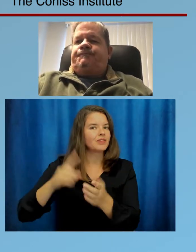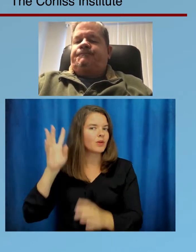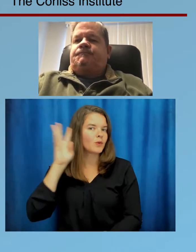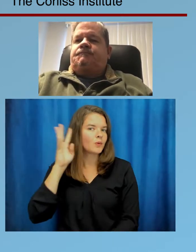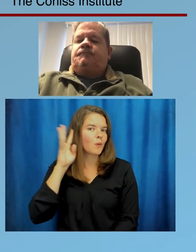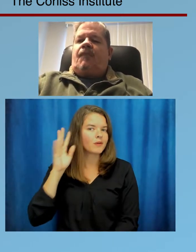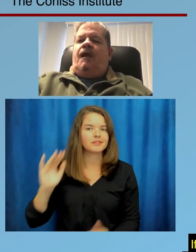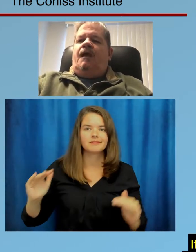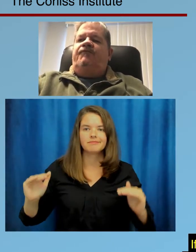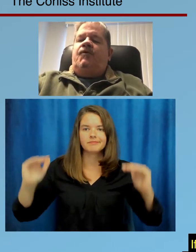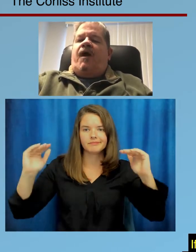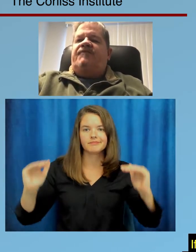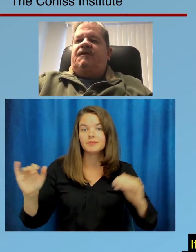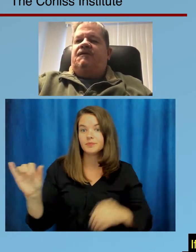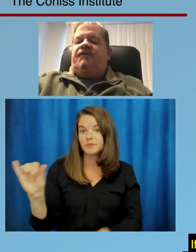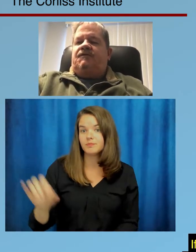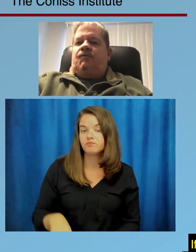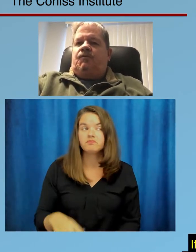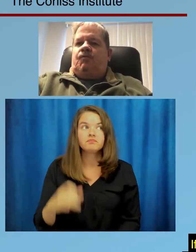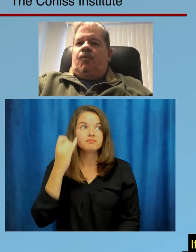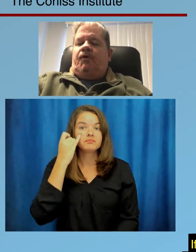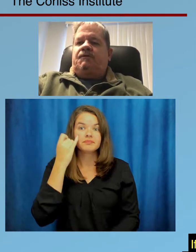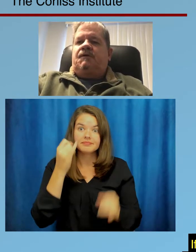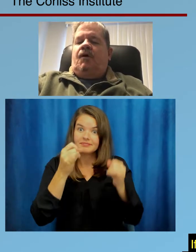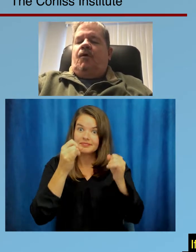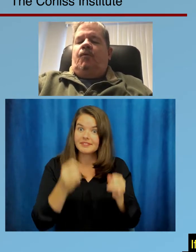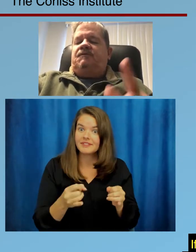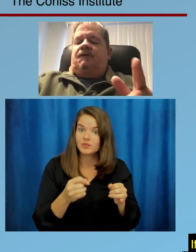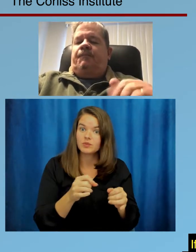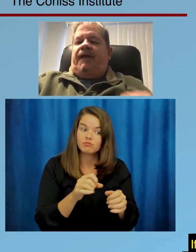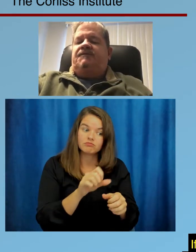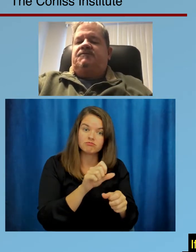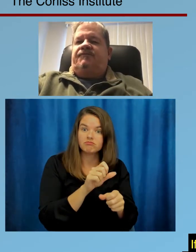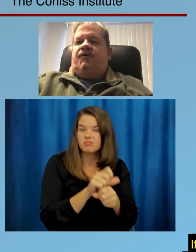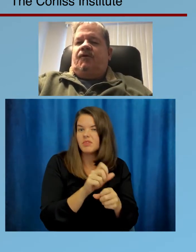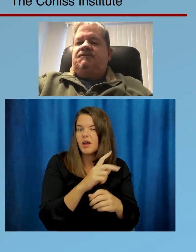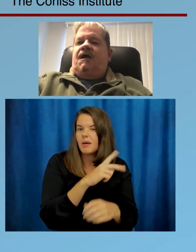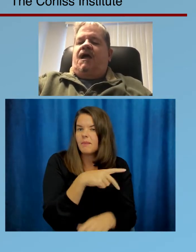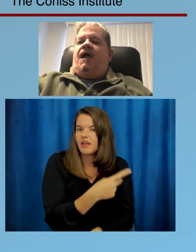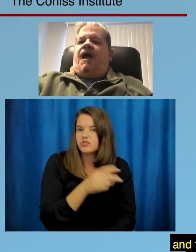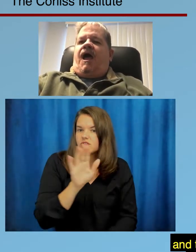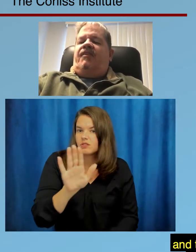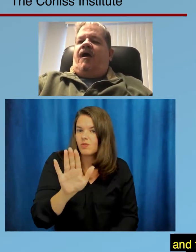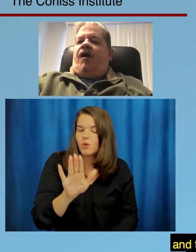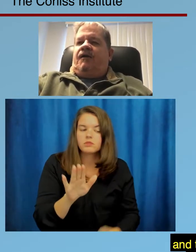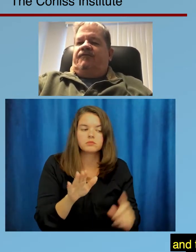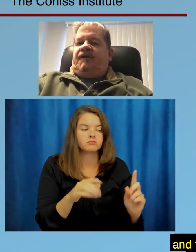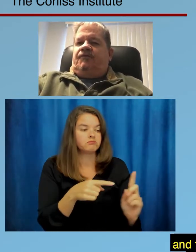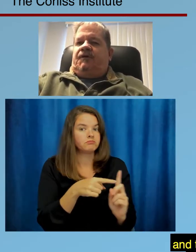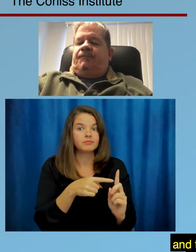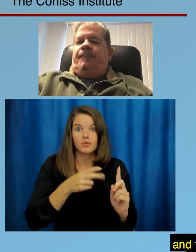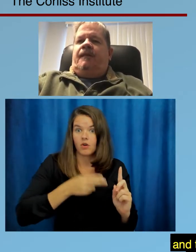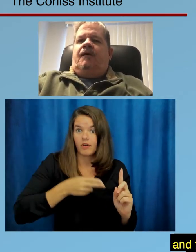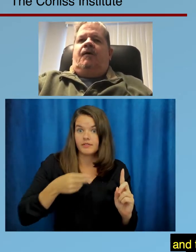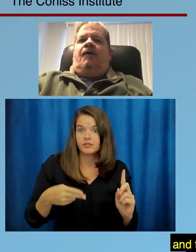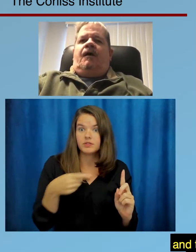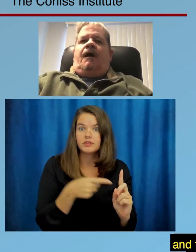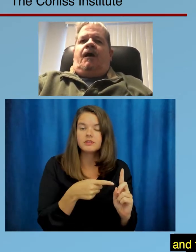level. If you have an individual who is a patient of yours, and they're hard of